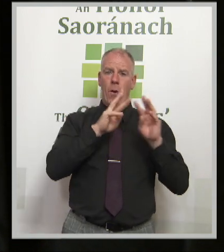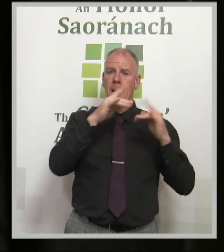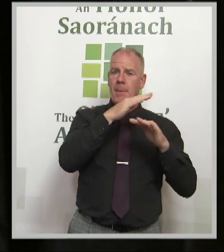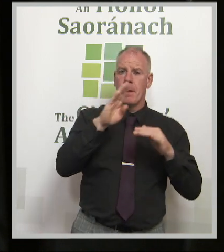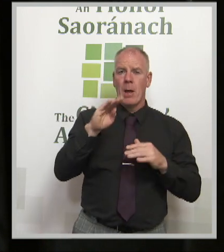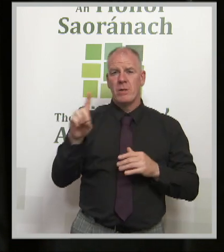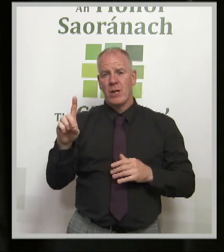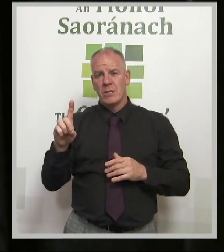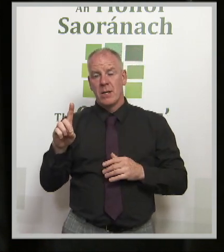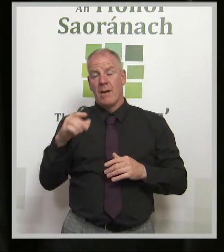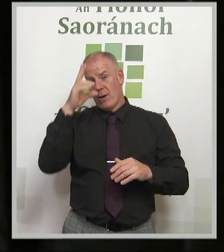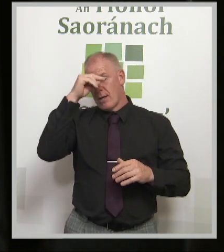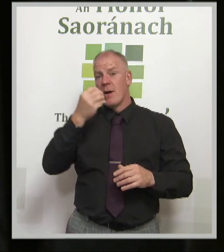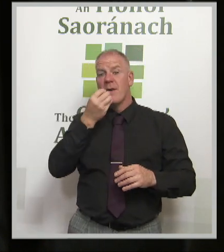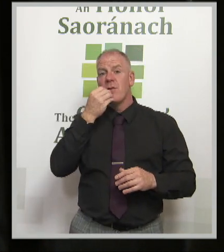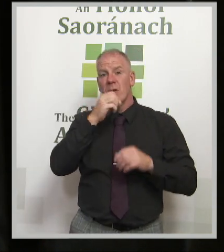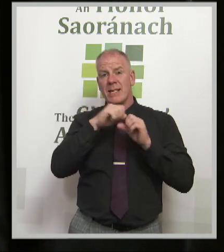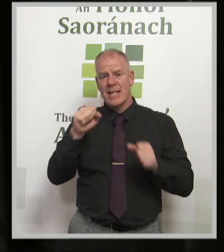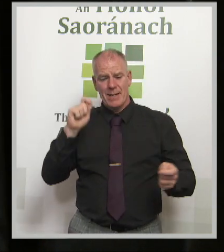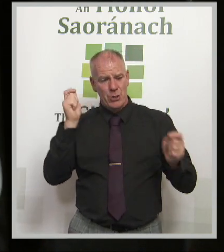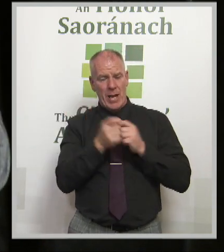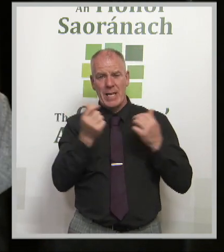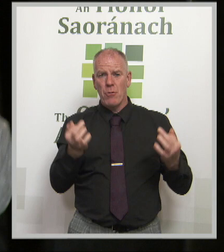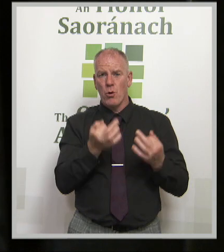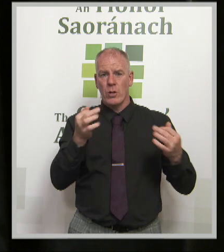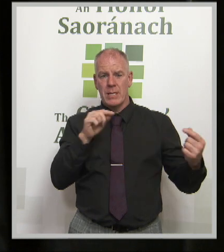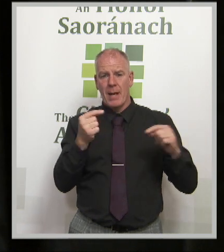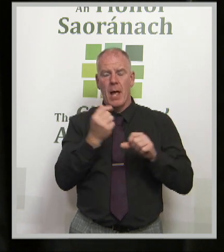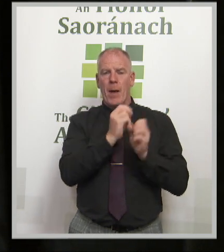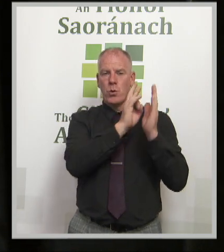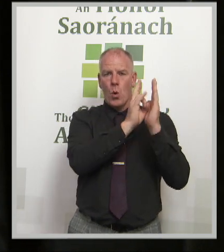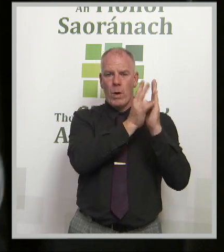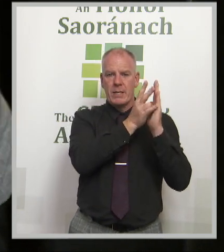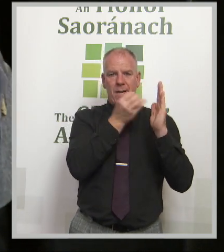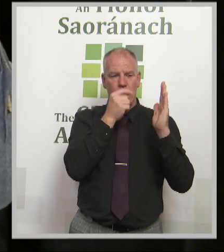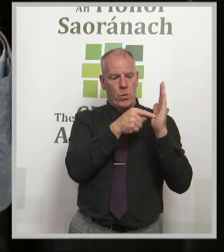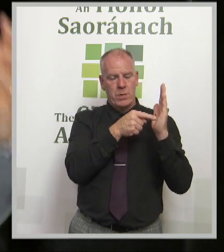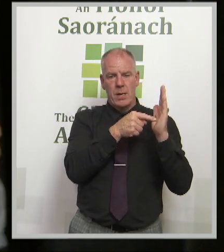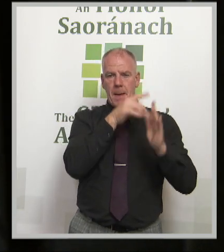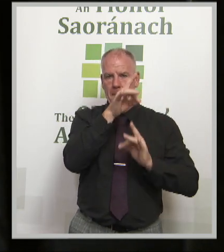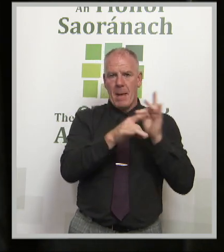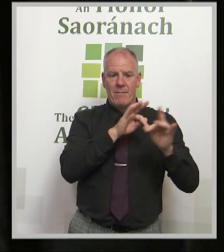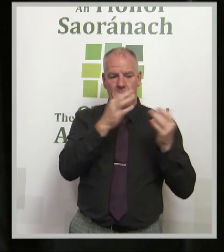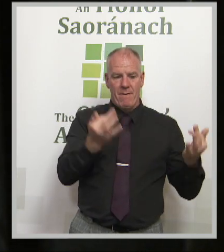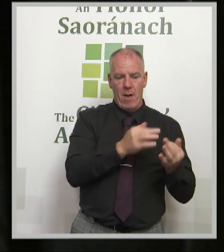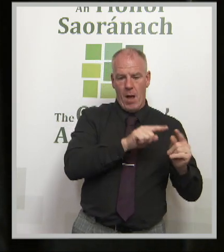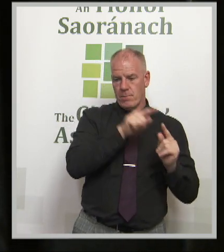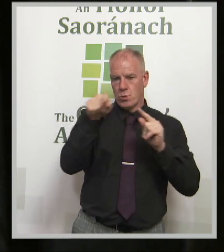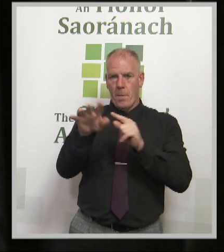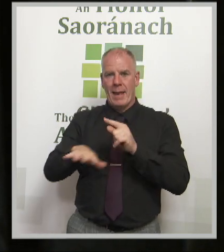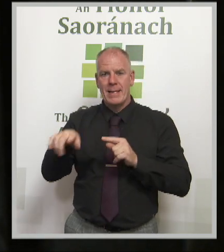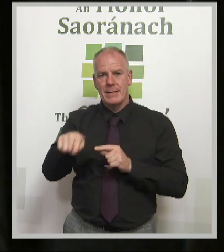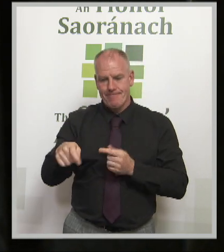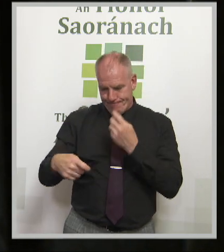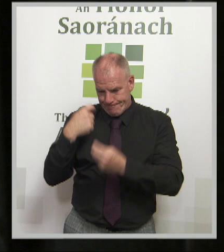food system. Let's change the agriculture debate to one about the quality of food and how it's produced from farm to fork,